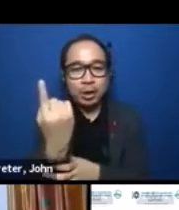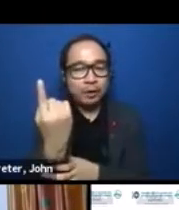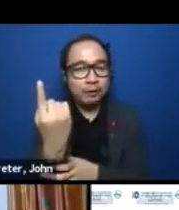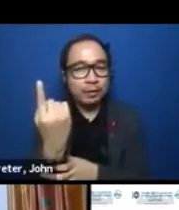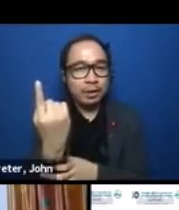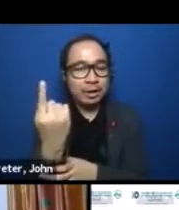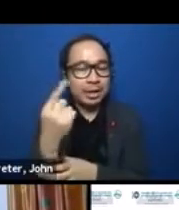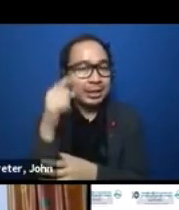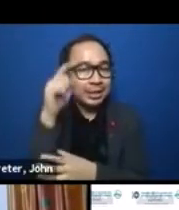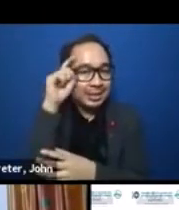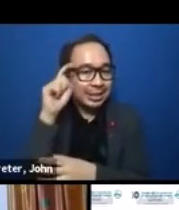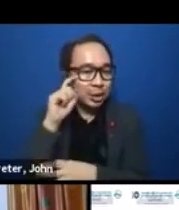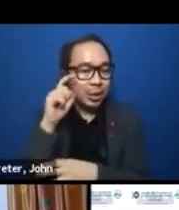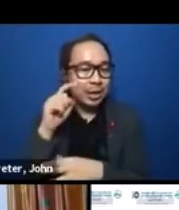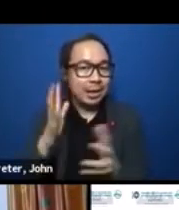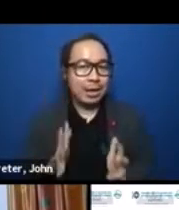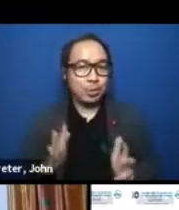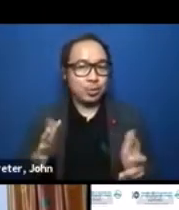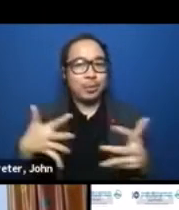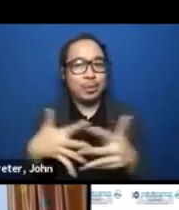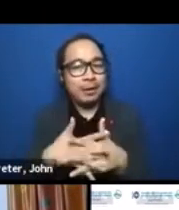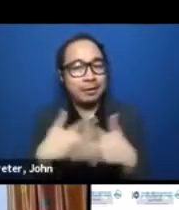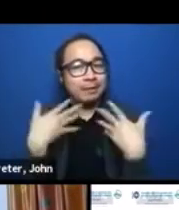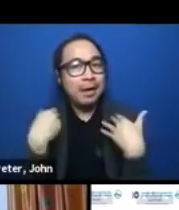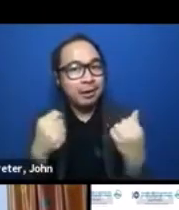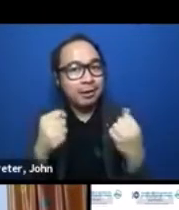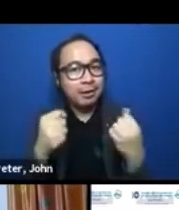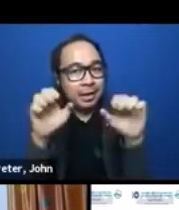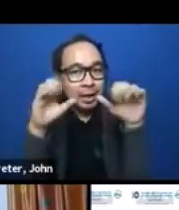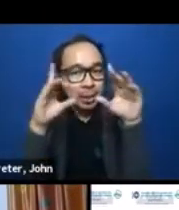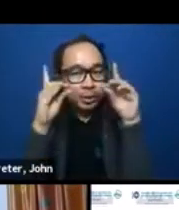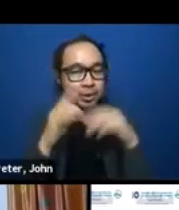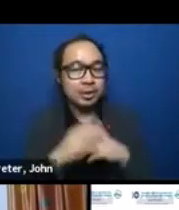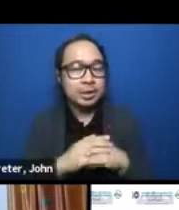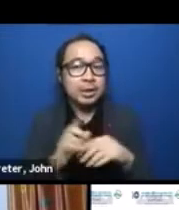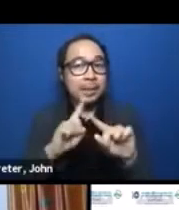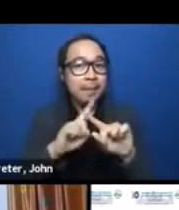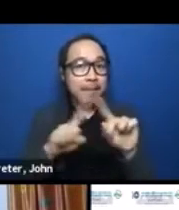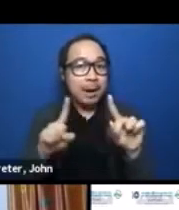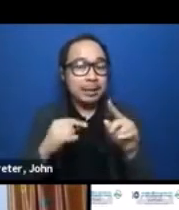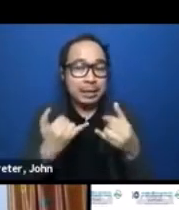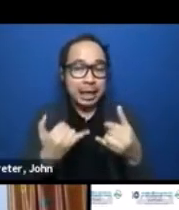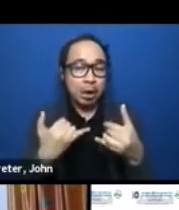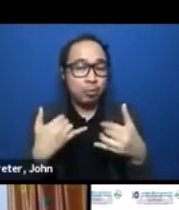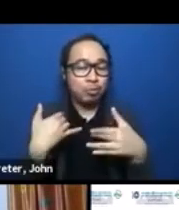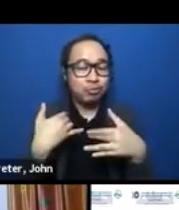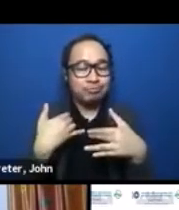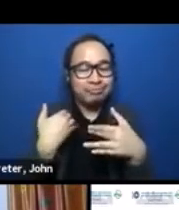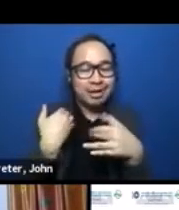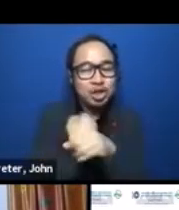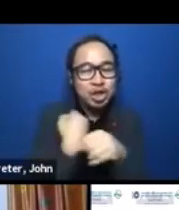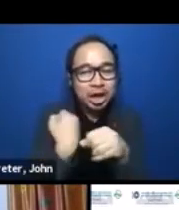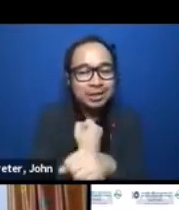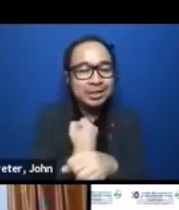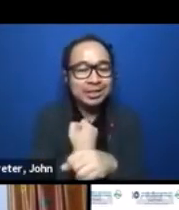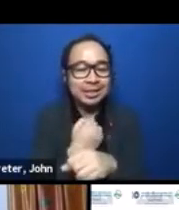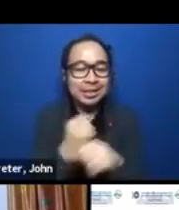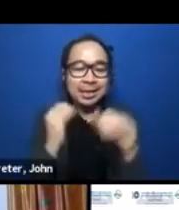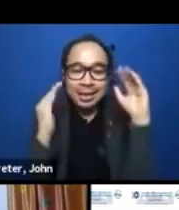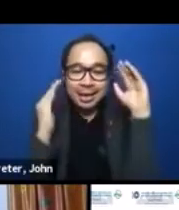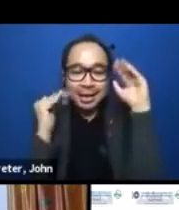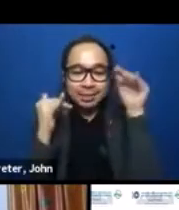sexual and reproductive health education. It's but our challenge would be that we anticipate now